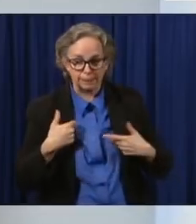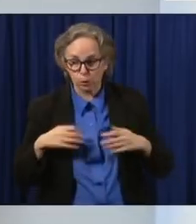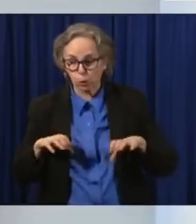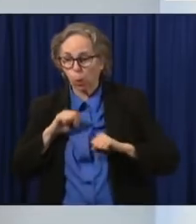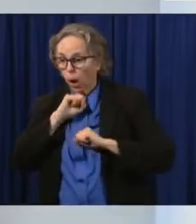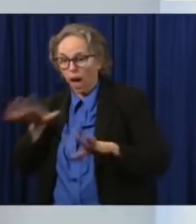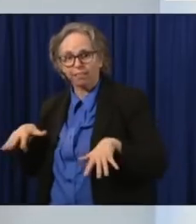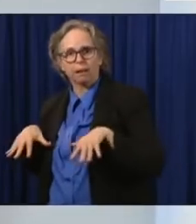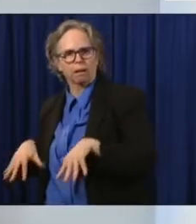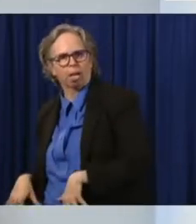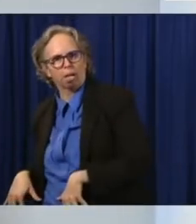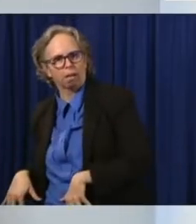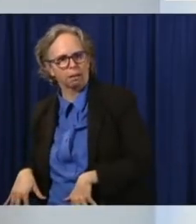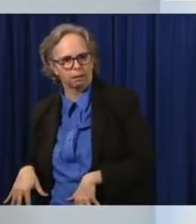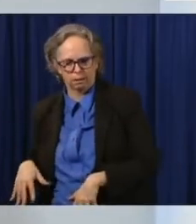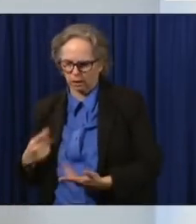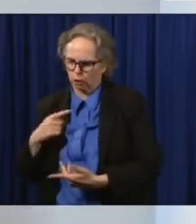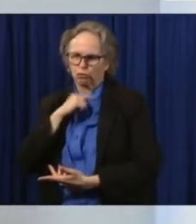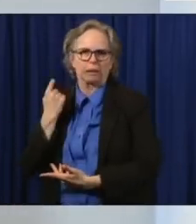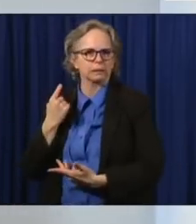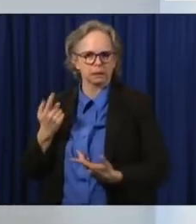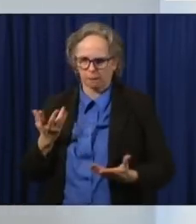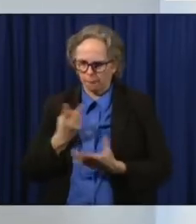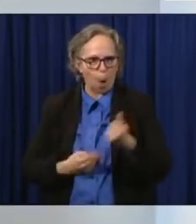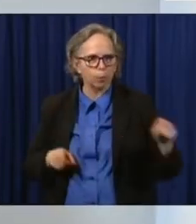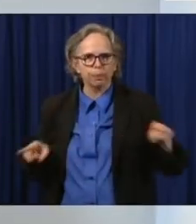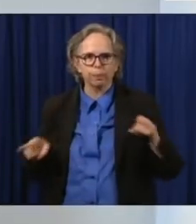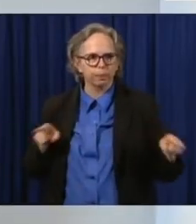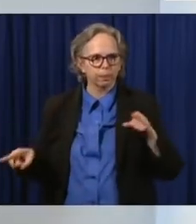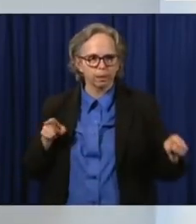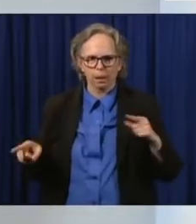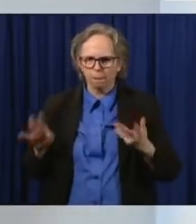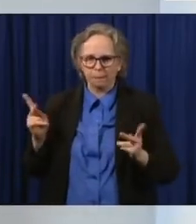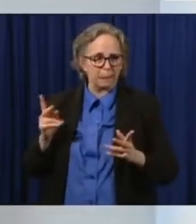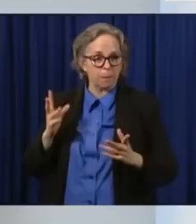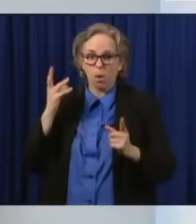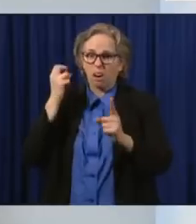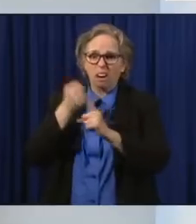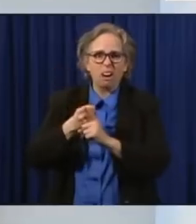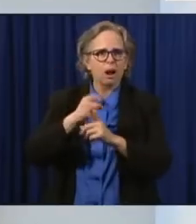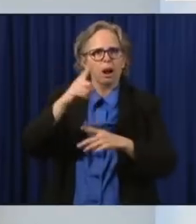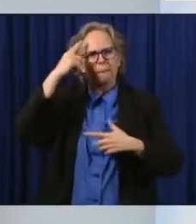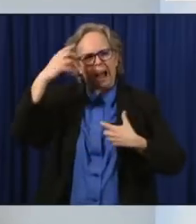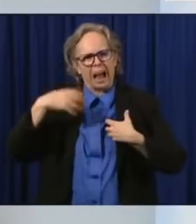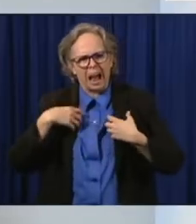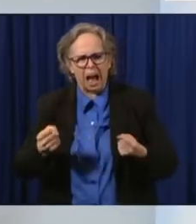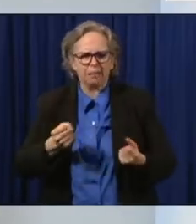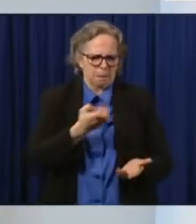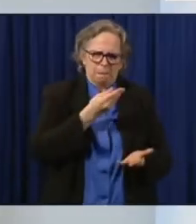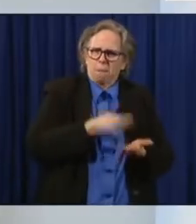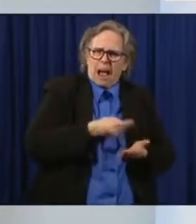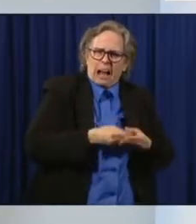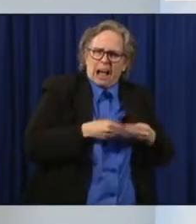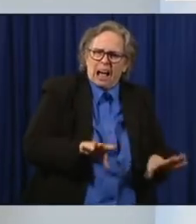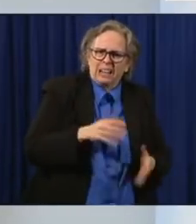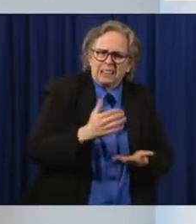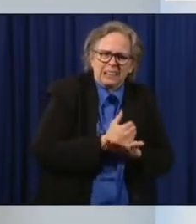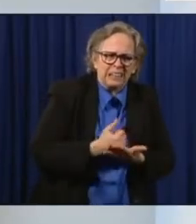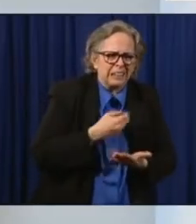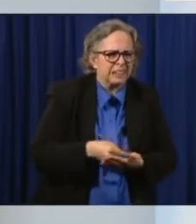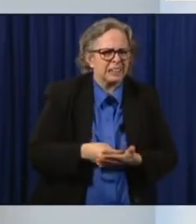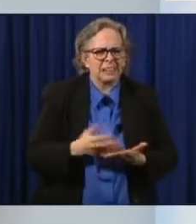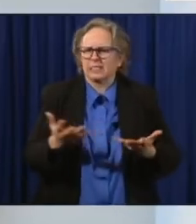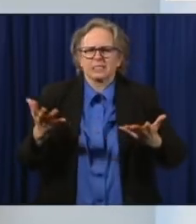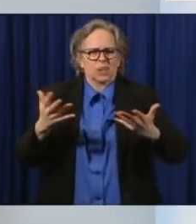in terms of not only people's mental health and other aspects of their health, but also to the economy and